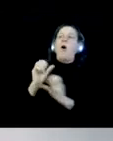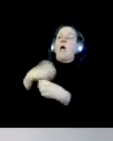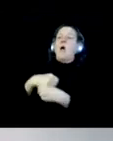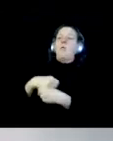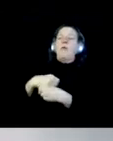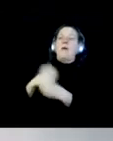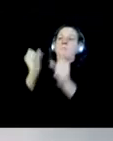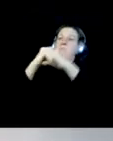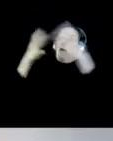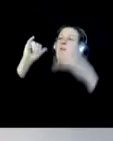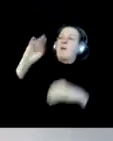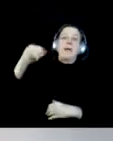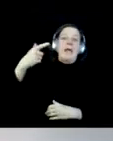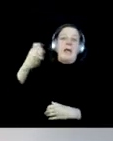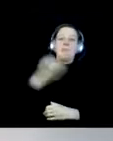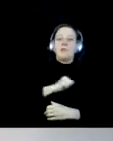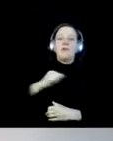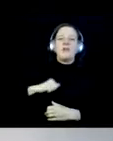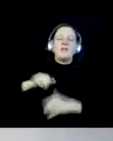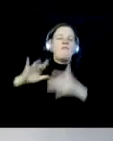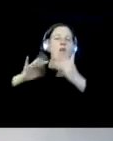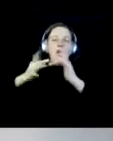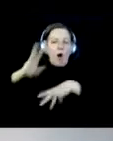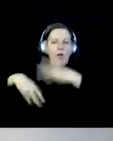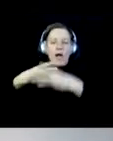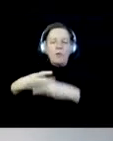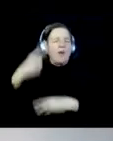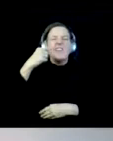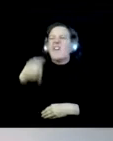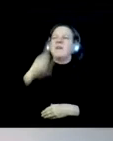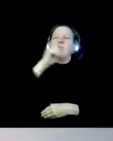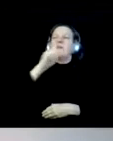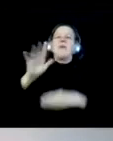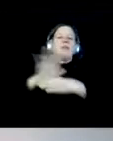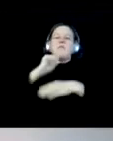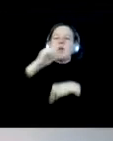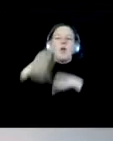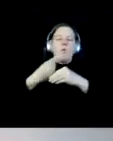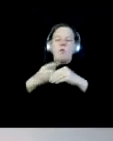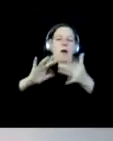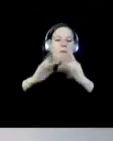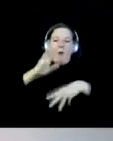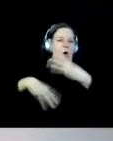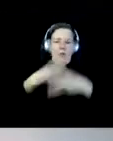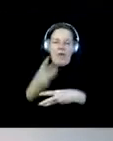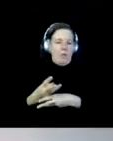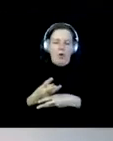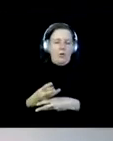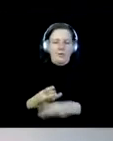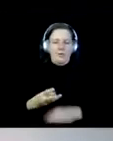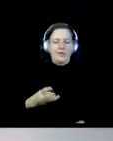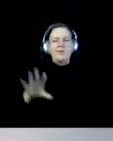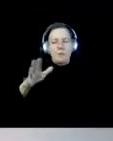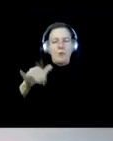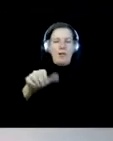in online worlds, for example. Although I don't think the video is that much about online worlds or it is, but it's